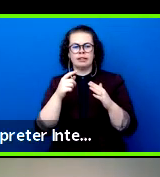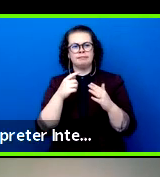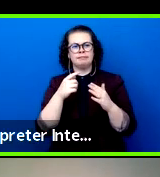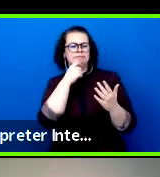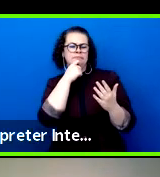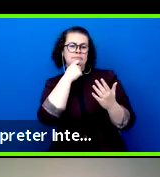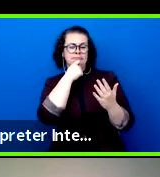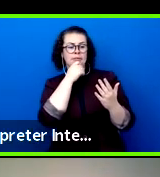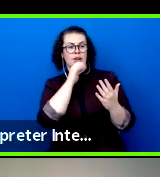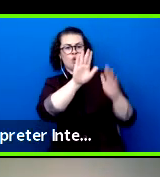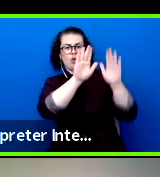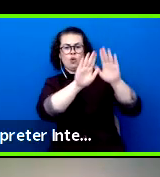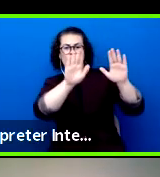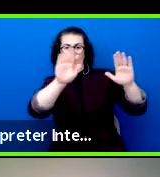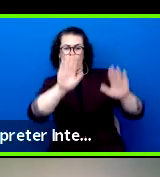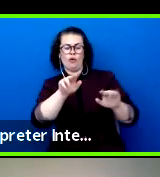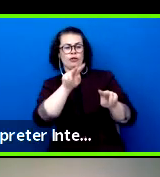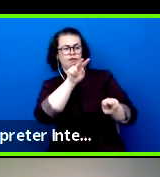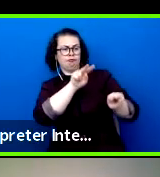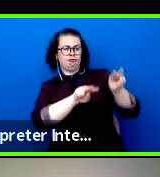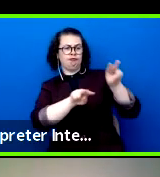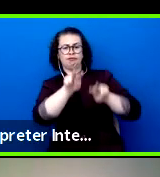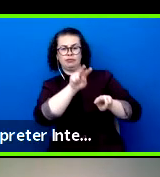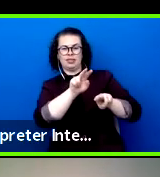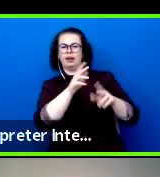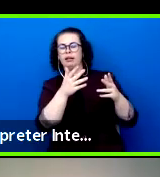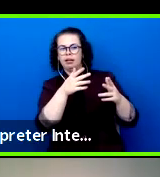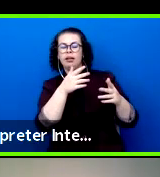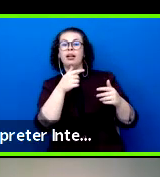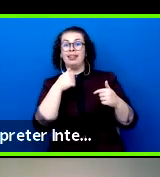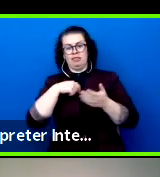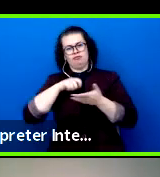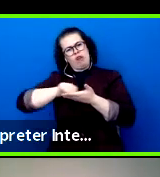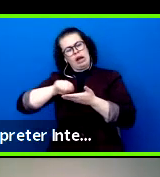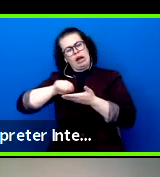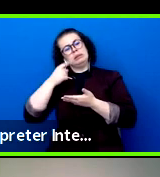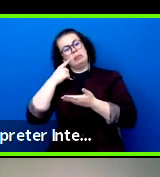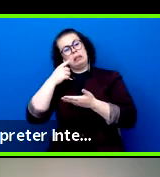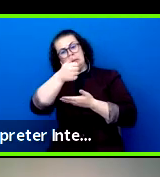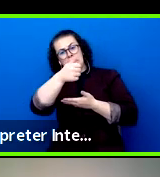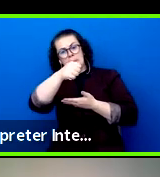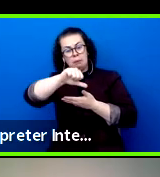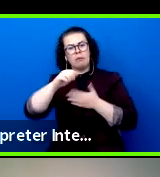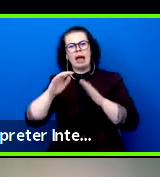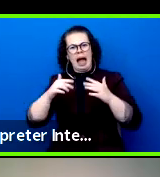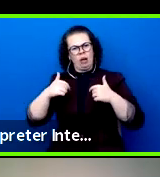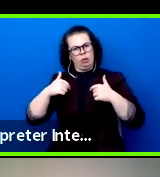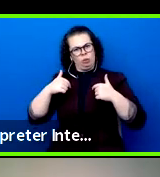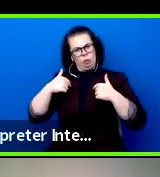we editors of theater magazines contribute to the renaissance of European theater